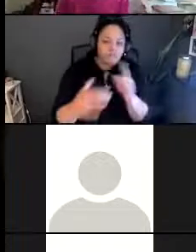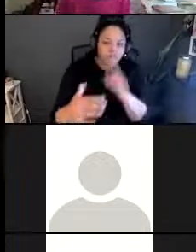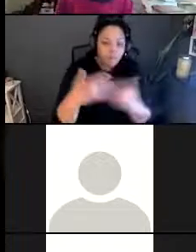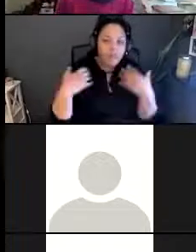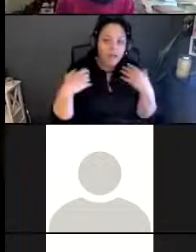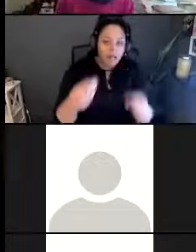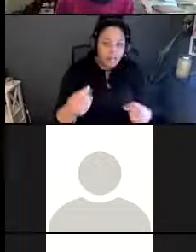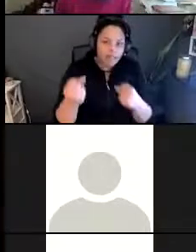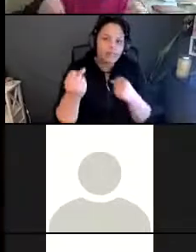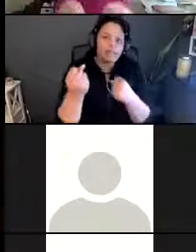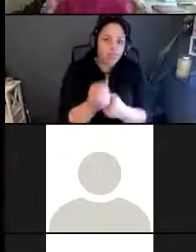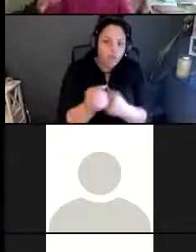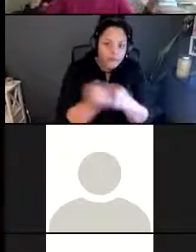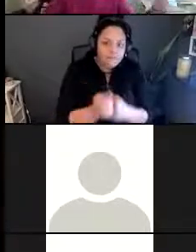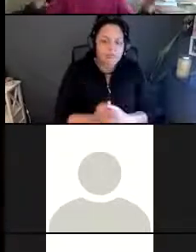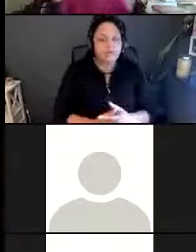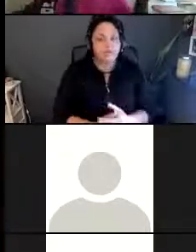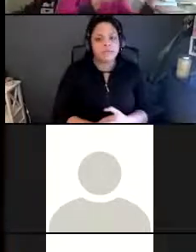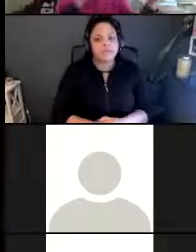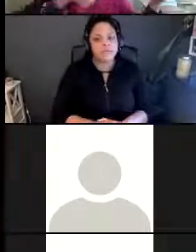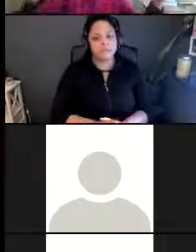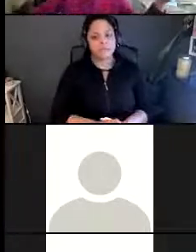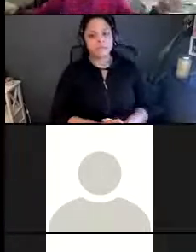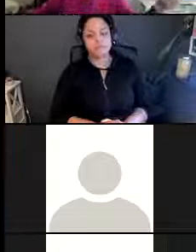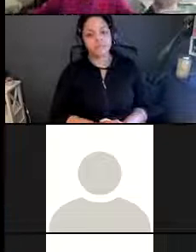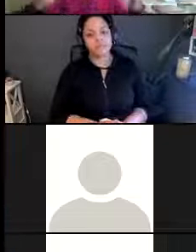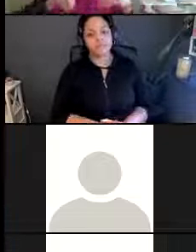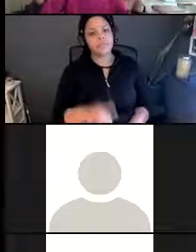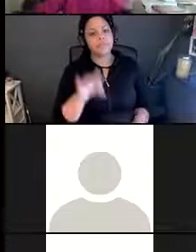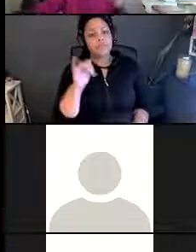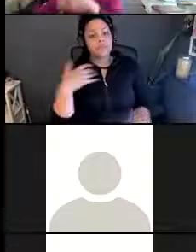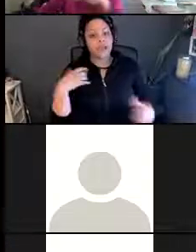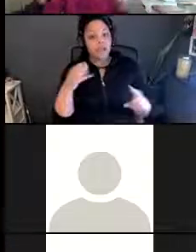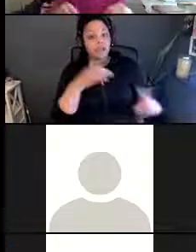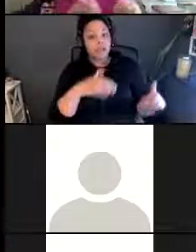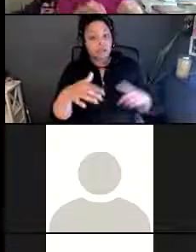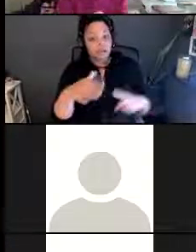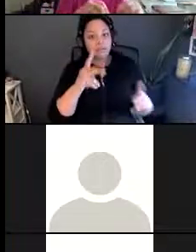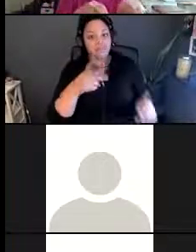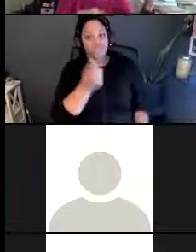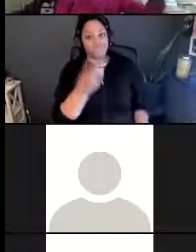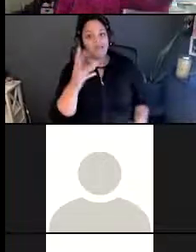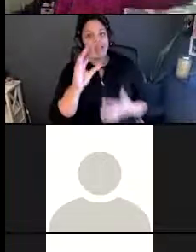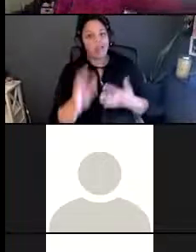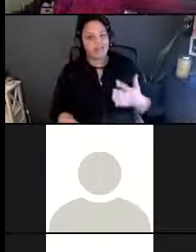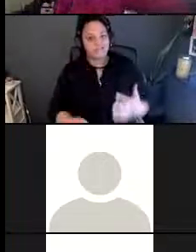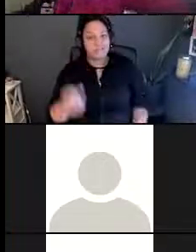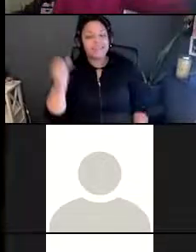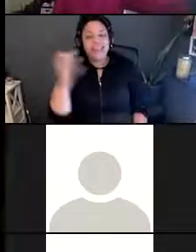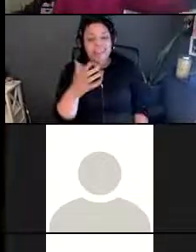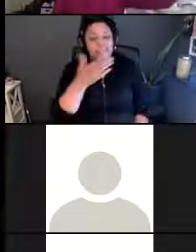our communities that give people multiple options so that gambling doesn't seem like the best